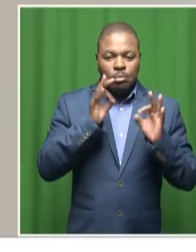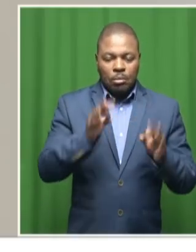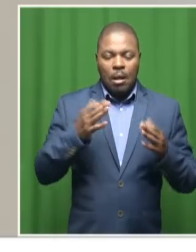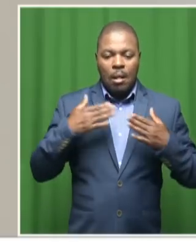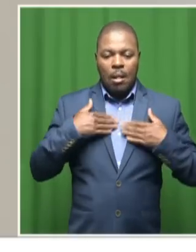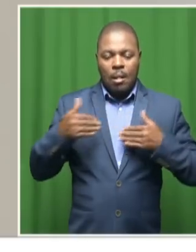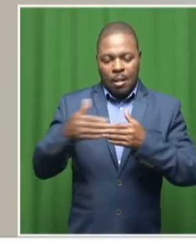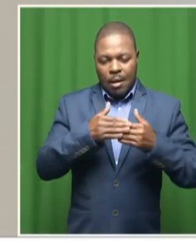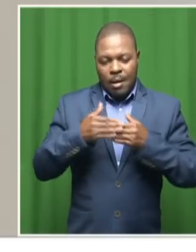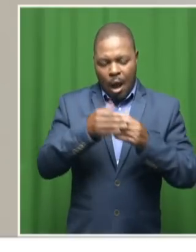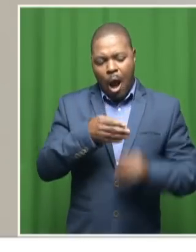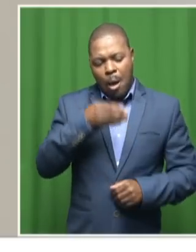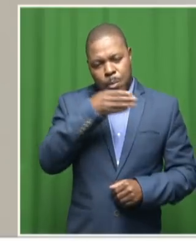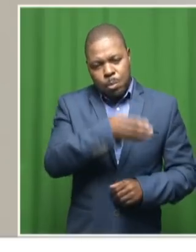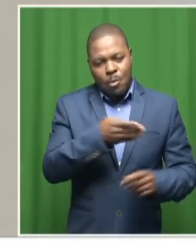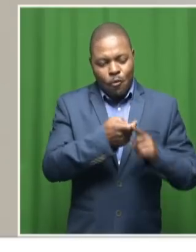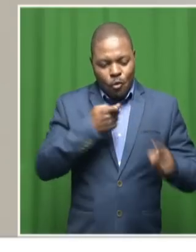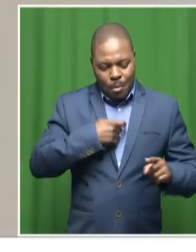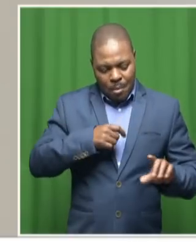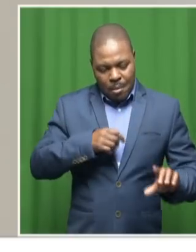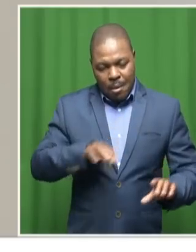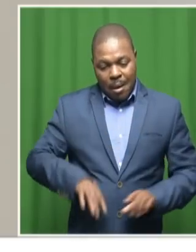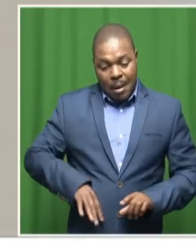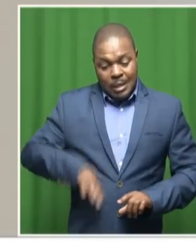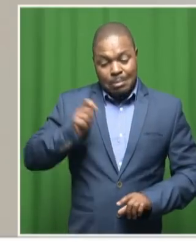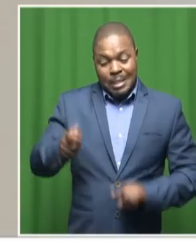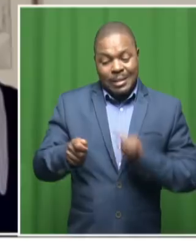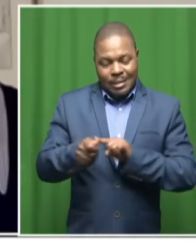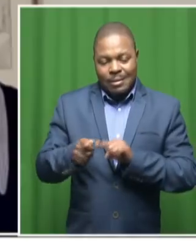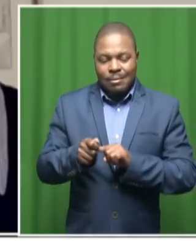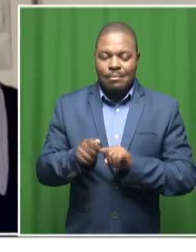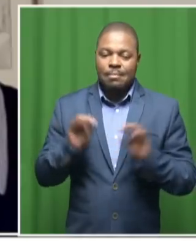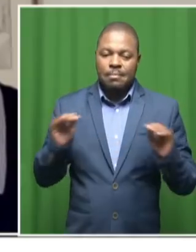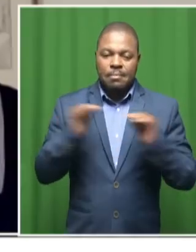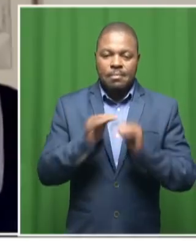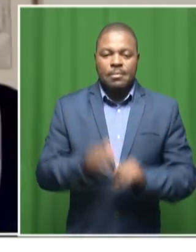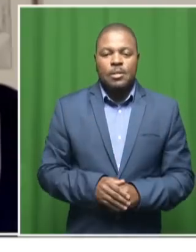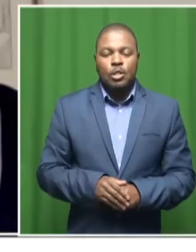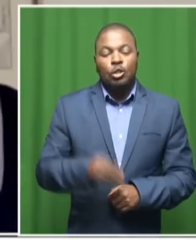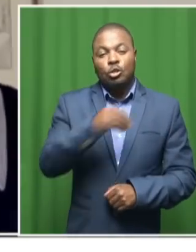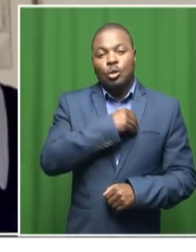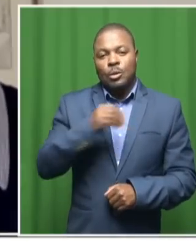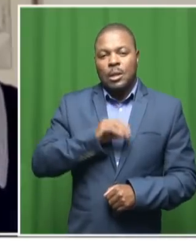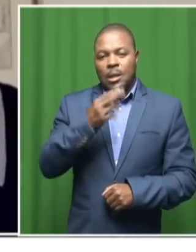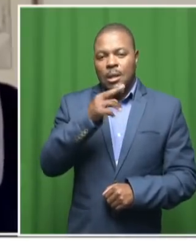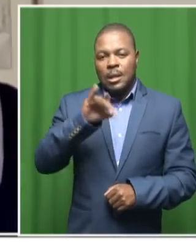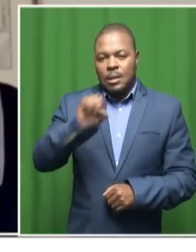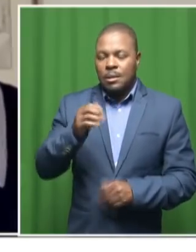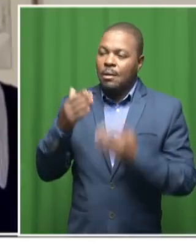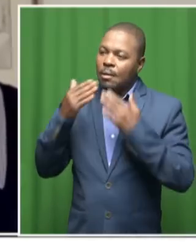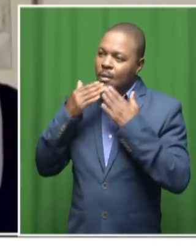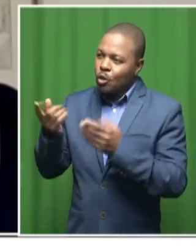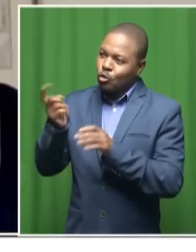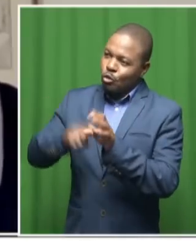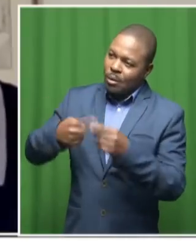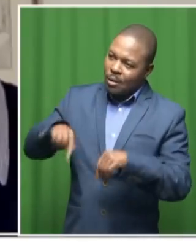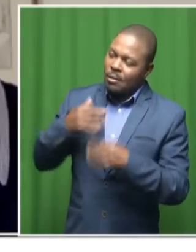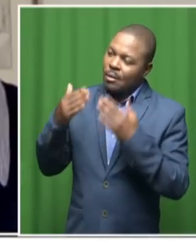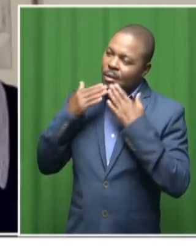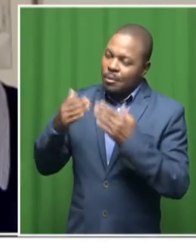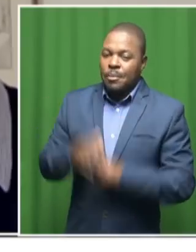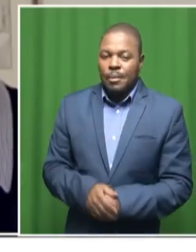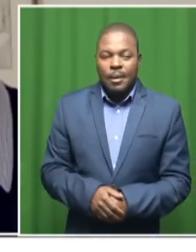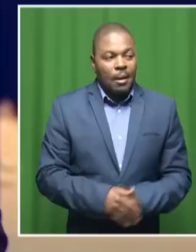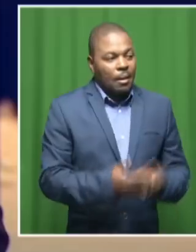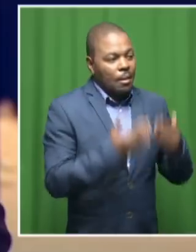healthcare as possible for the money that we are spending. All right, Dr. Crisp, great chatting to you. Thank you so much for joining us this morning. Thank you.